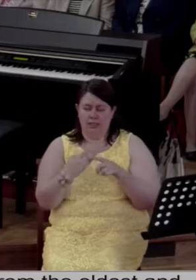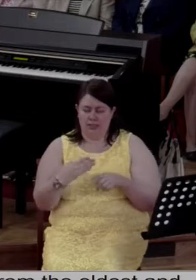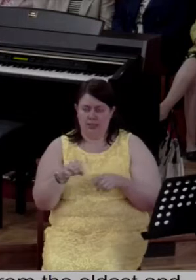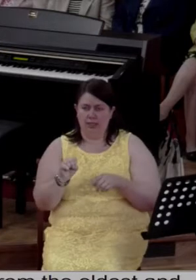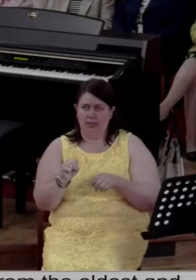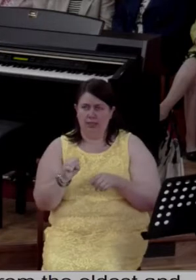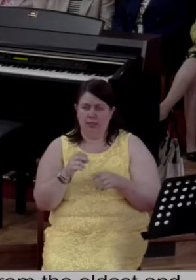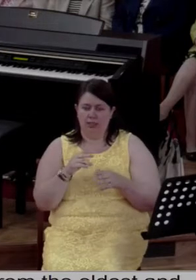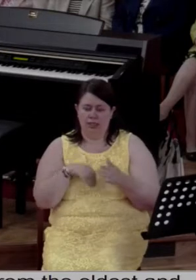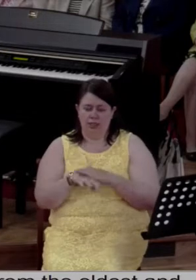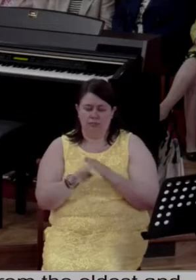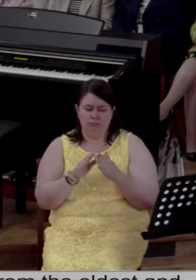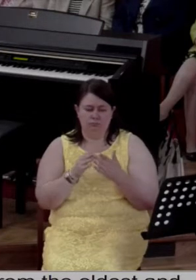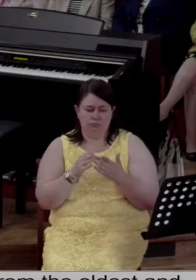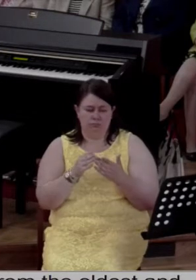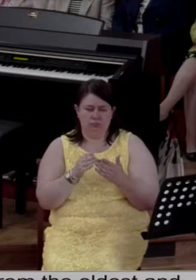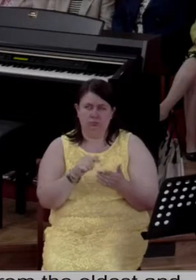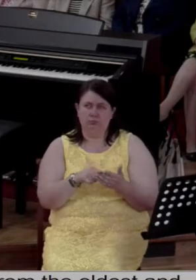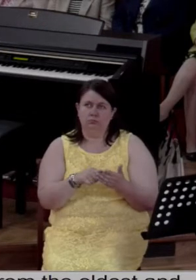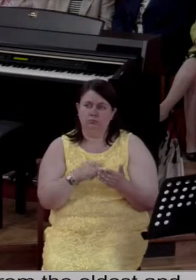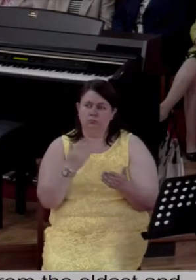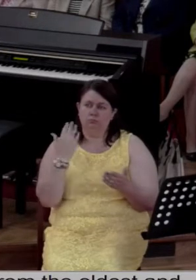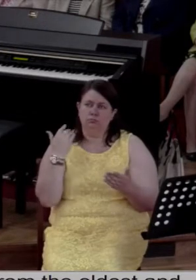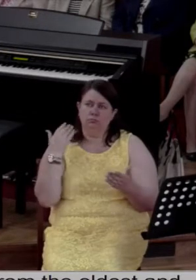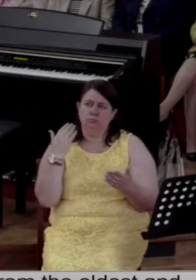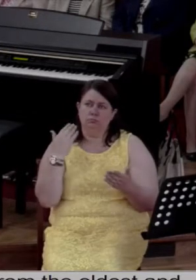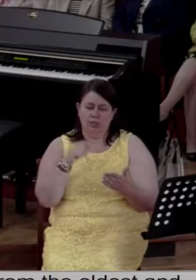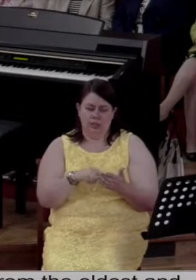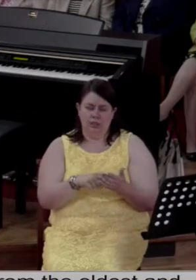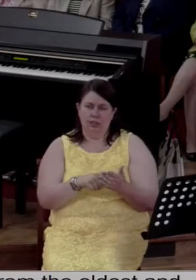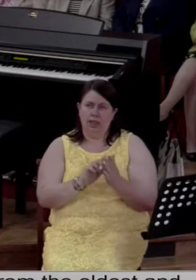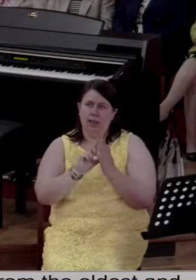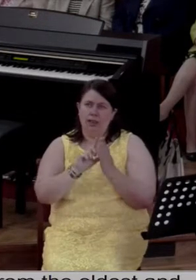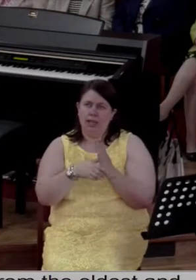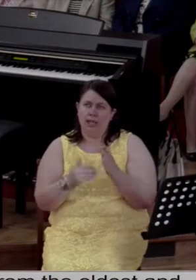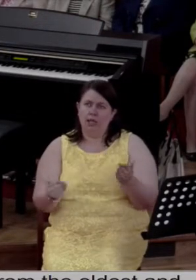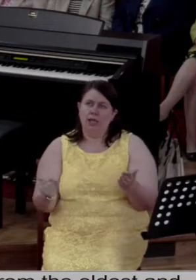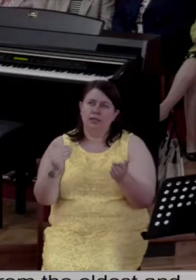Didache. It was a later addition.